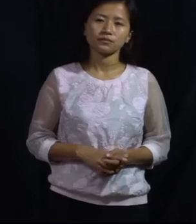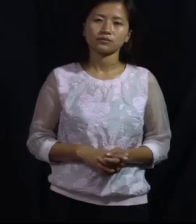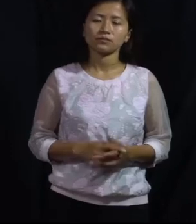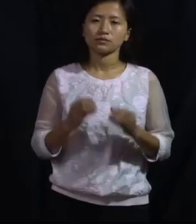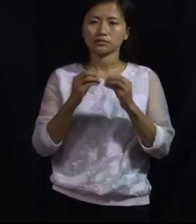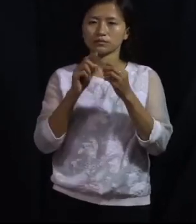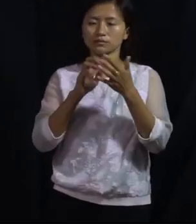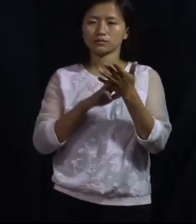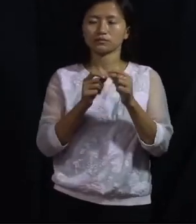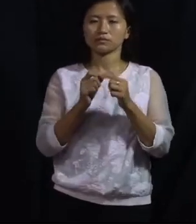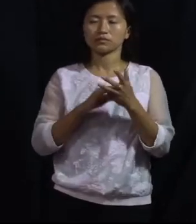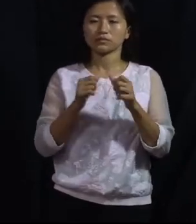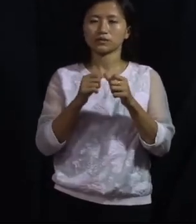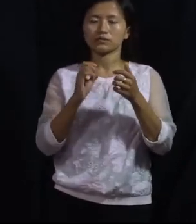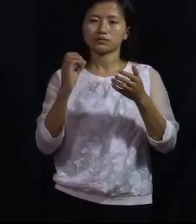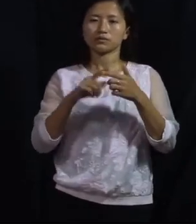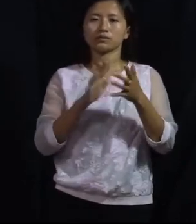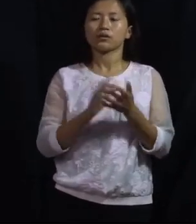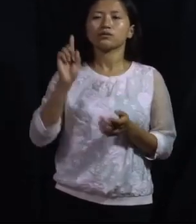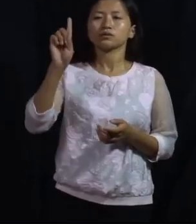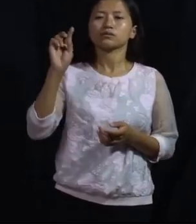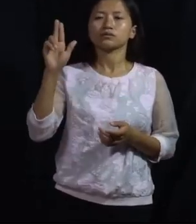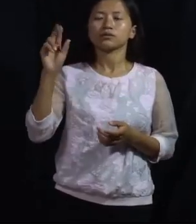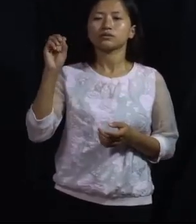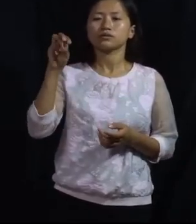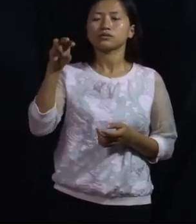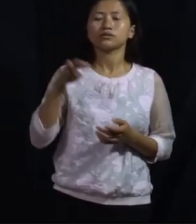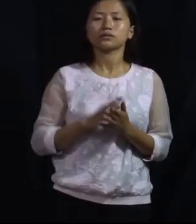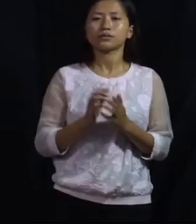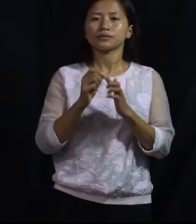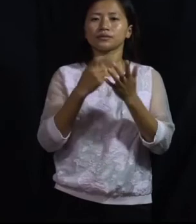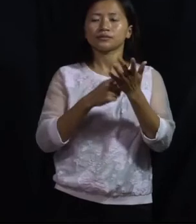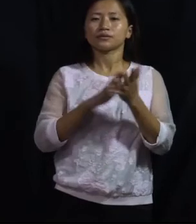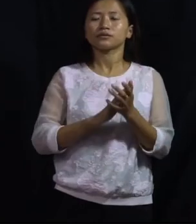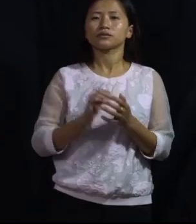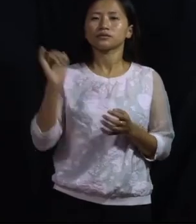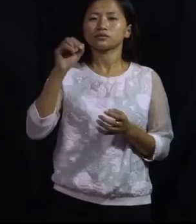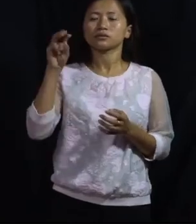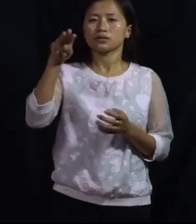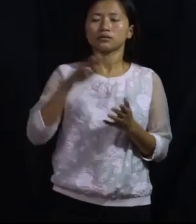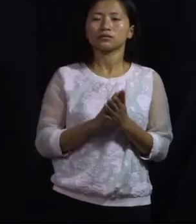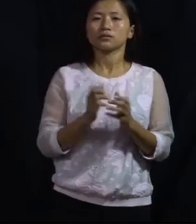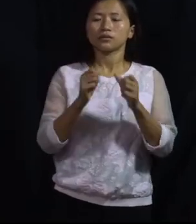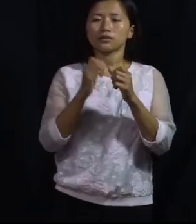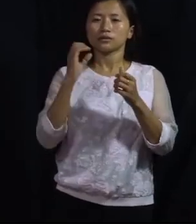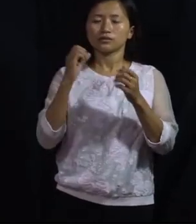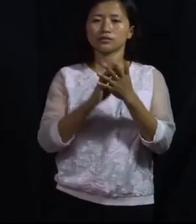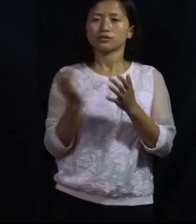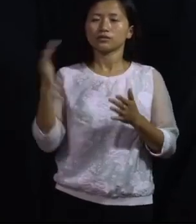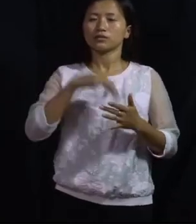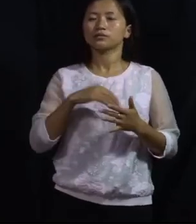Bad debts on the asset side stood at 1,800. Prepaid insurance is 6,000. Accrued income